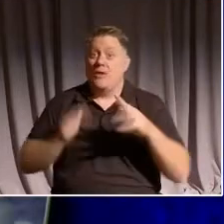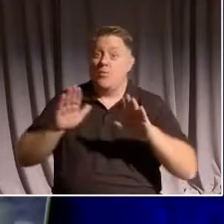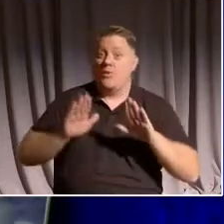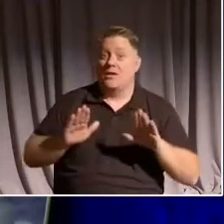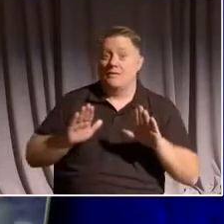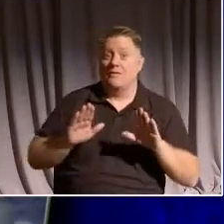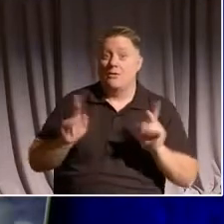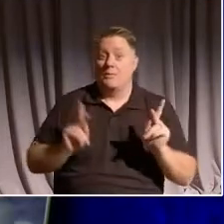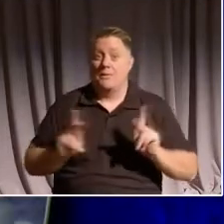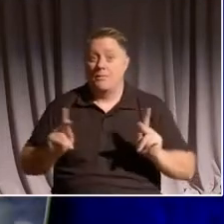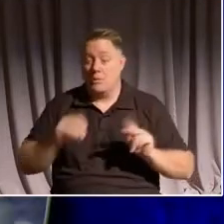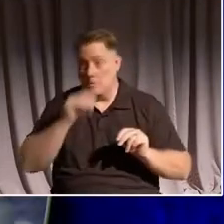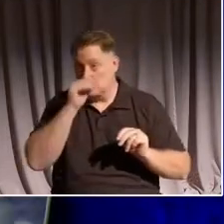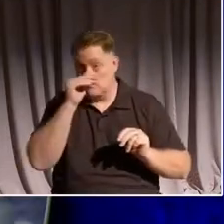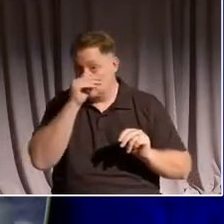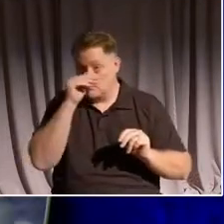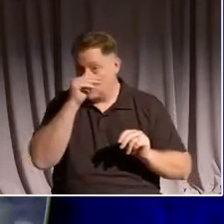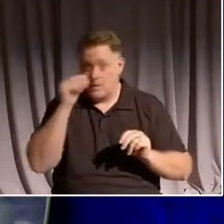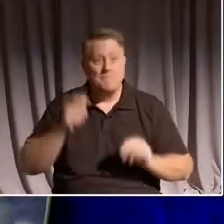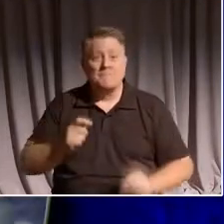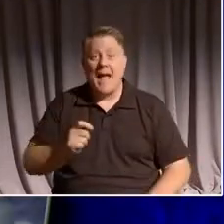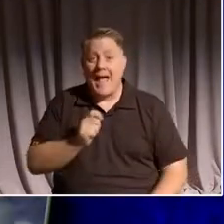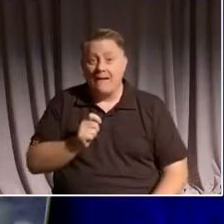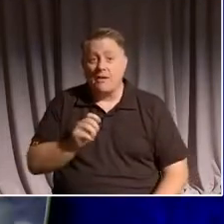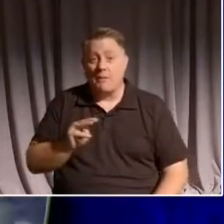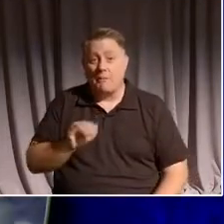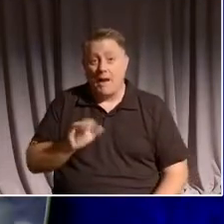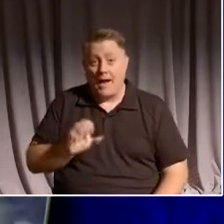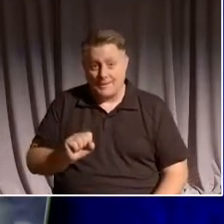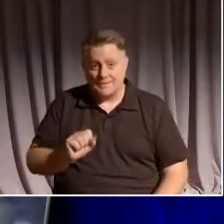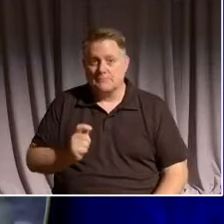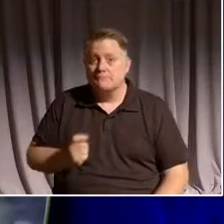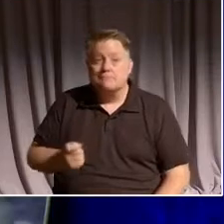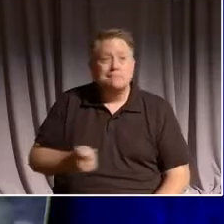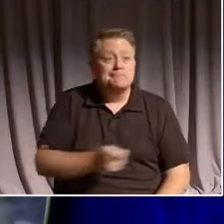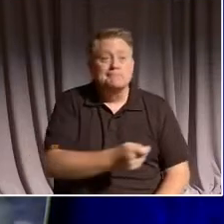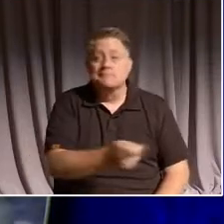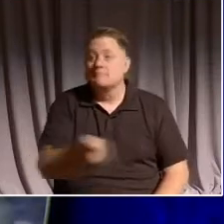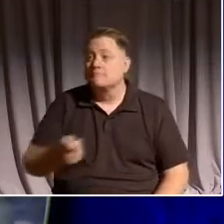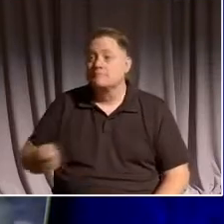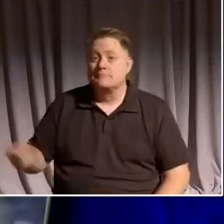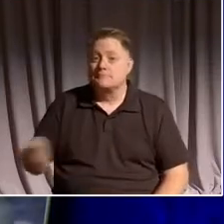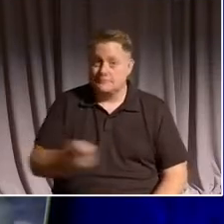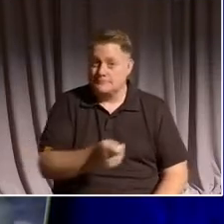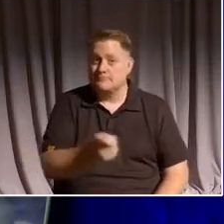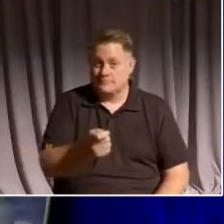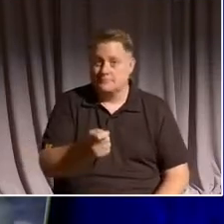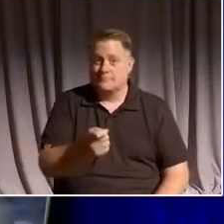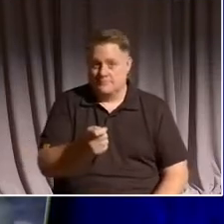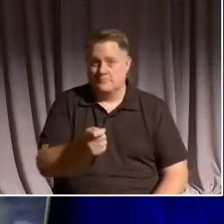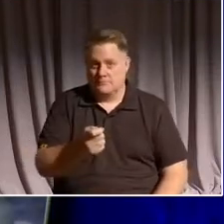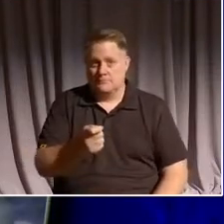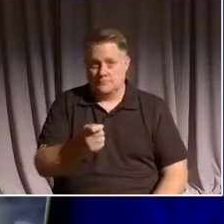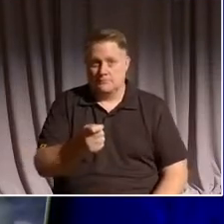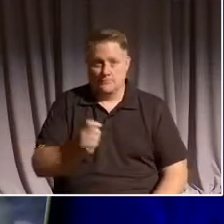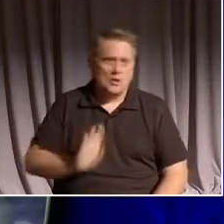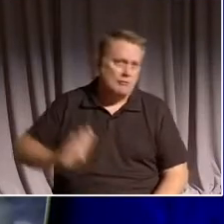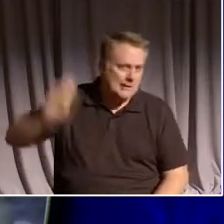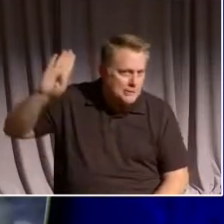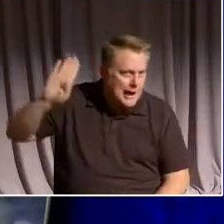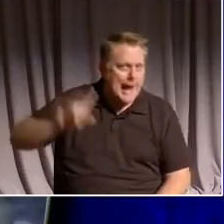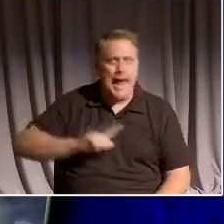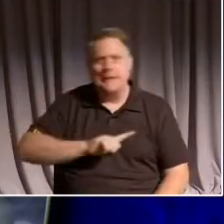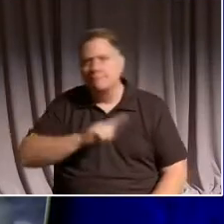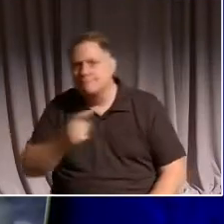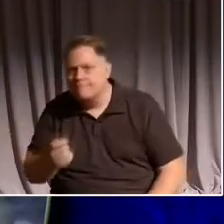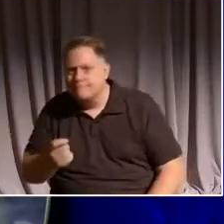who have handheld mics in the audience, and they will be passing out, raise your hand, they'll come